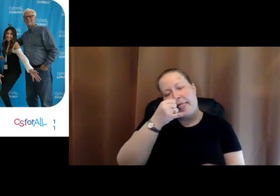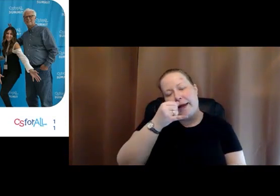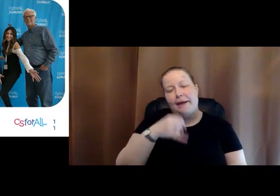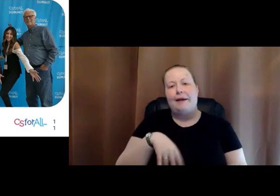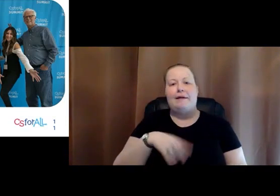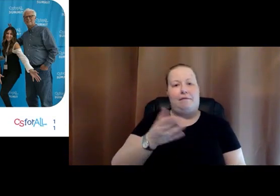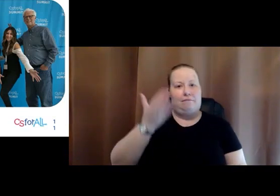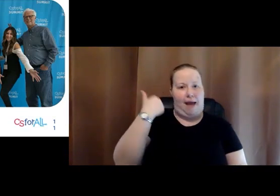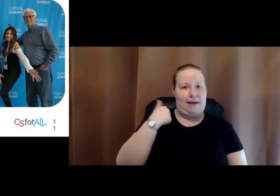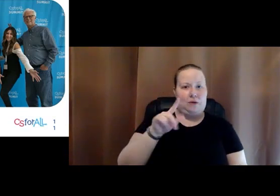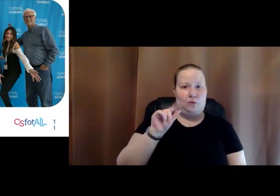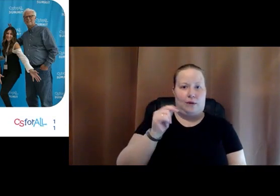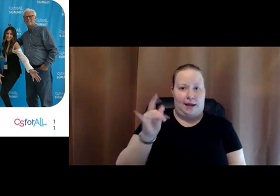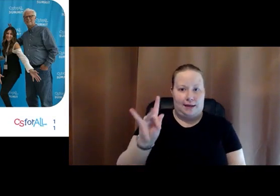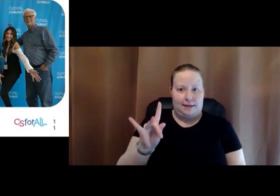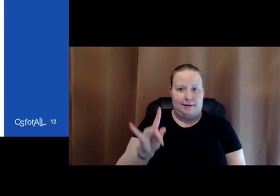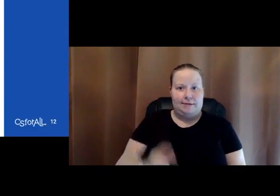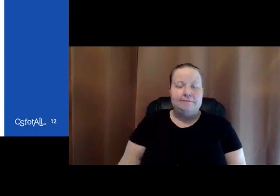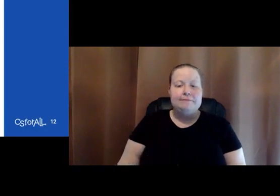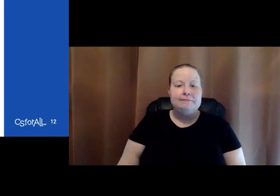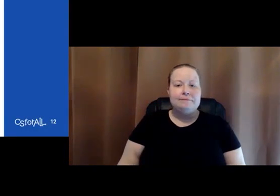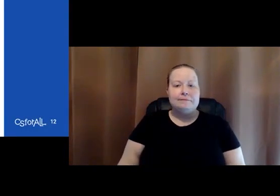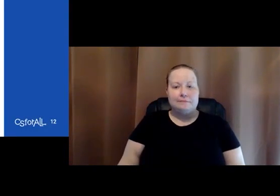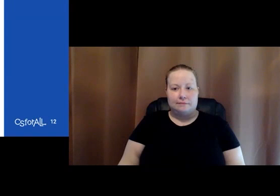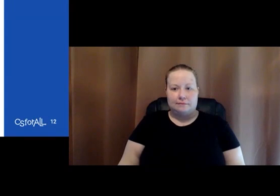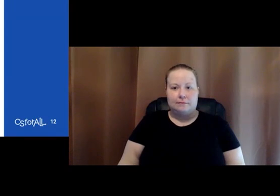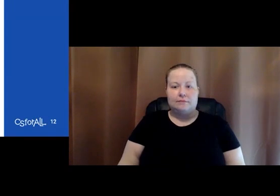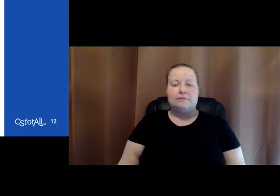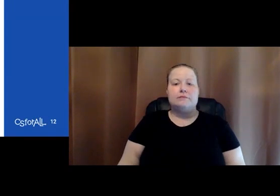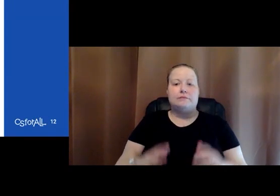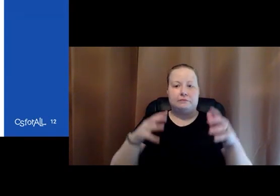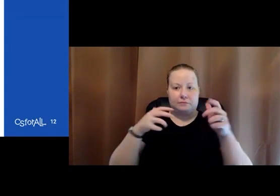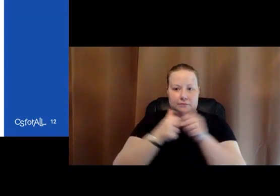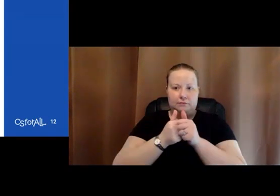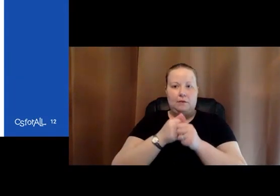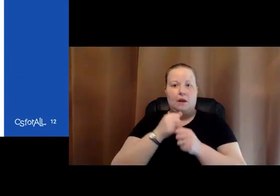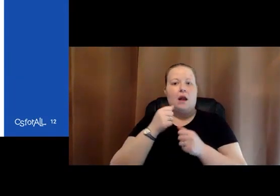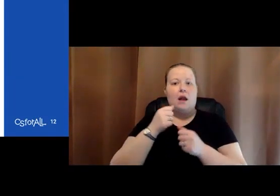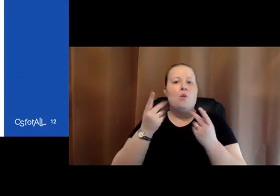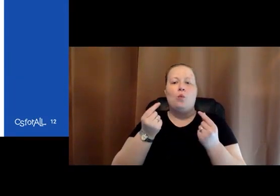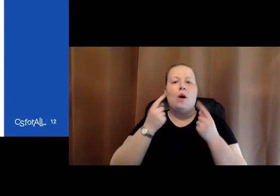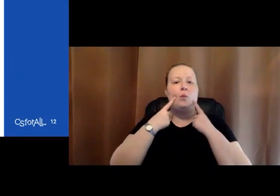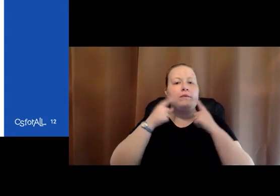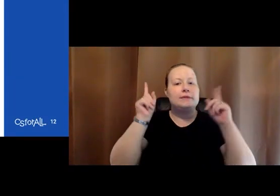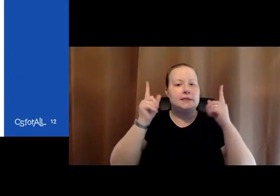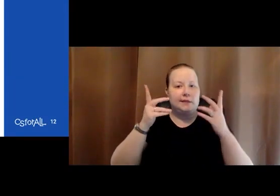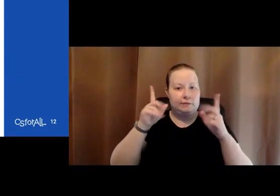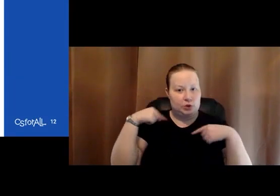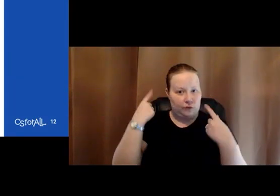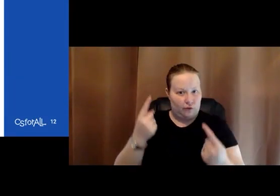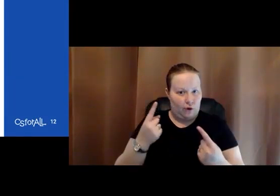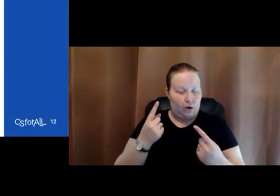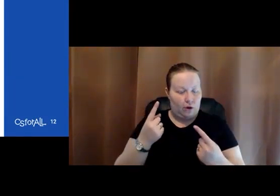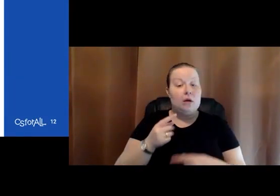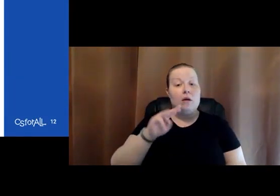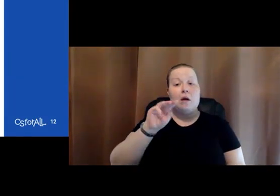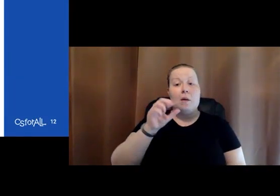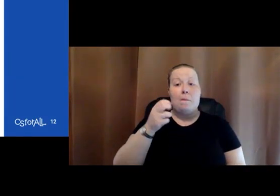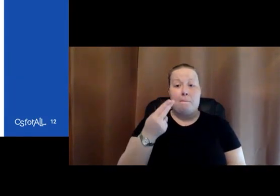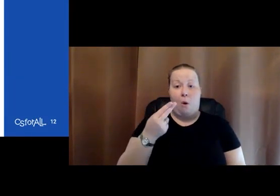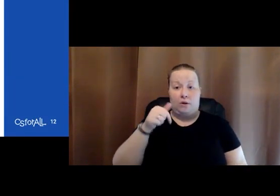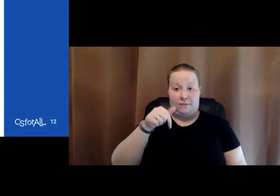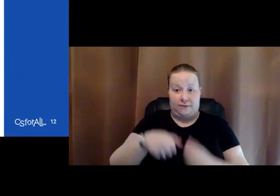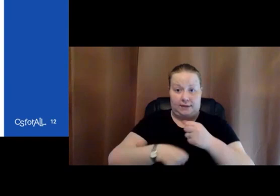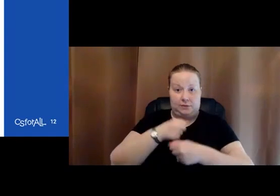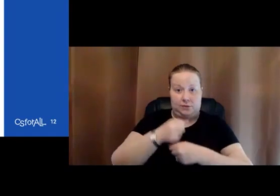2018. So some updates on what we've achieved so far. In March of this year, we